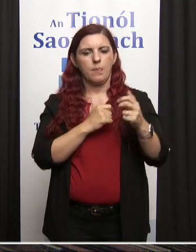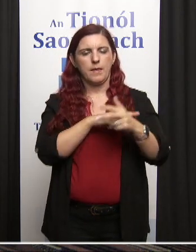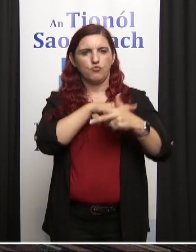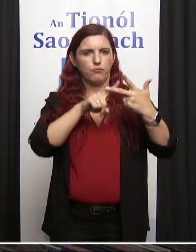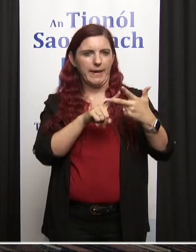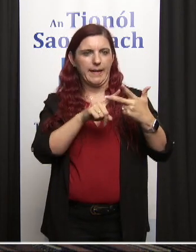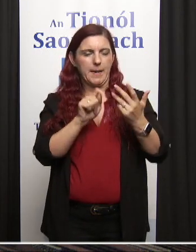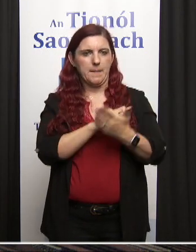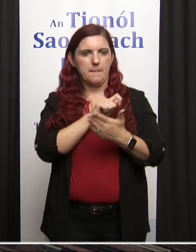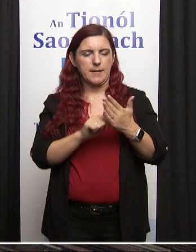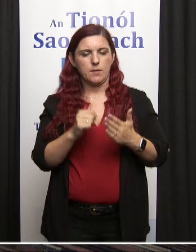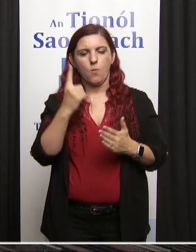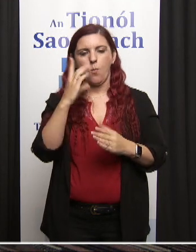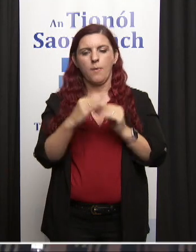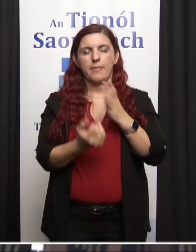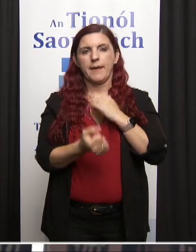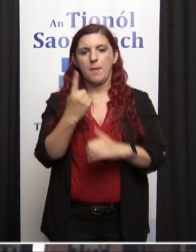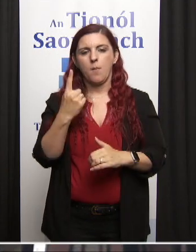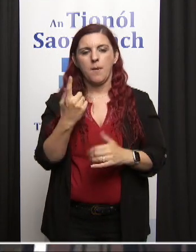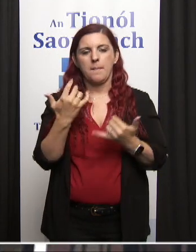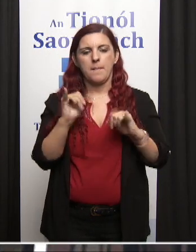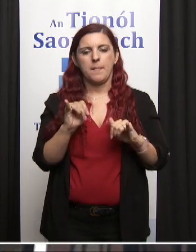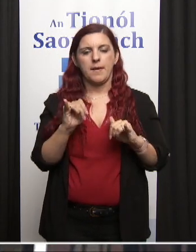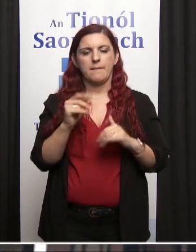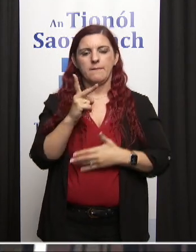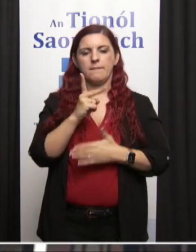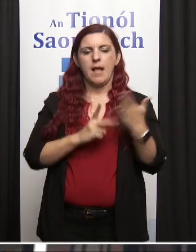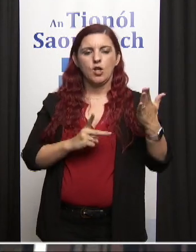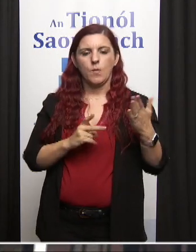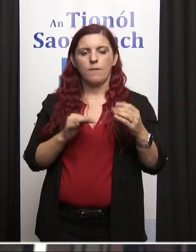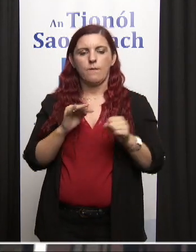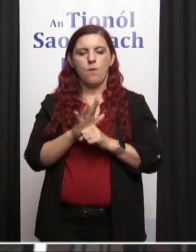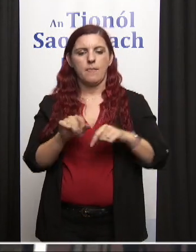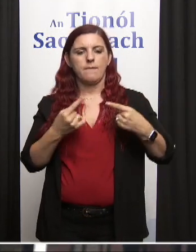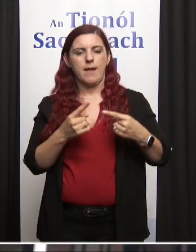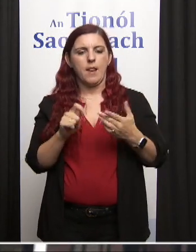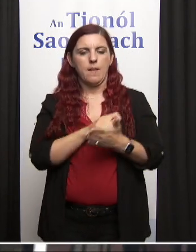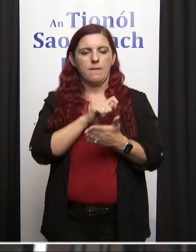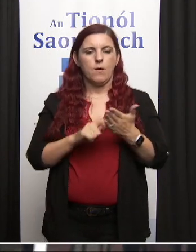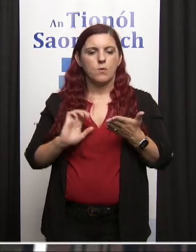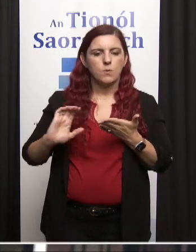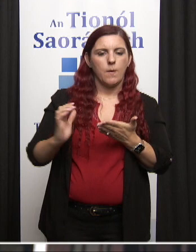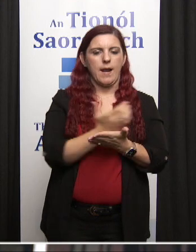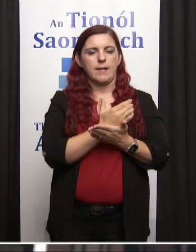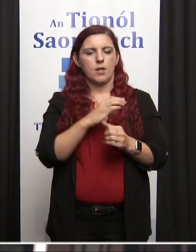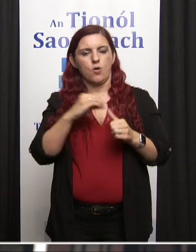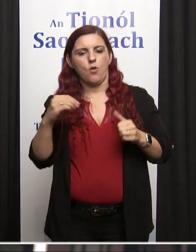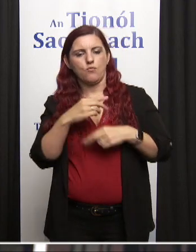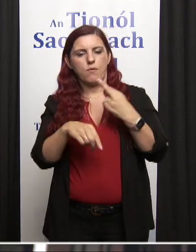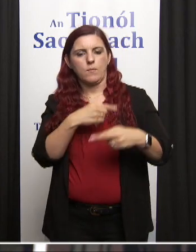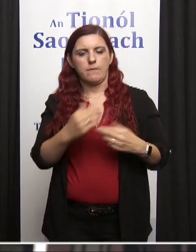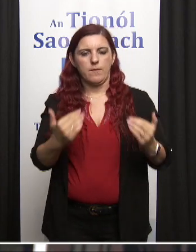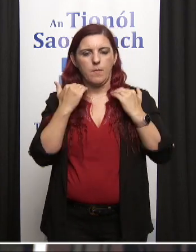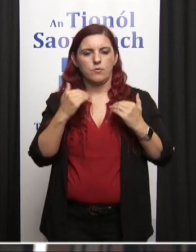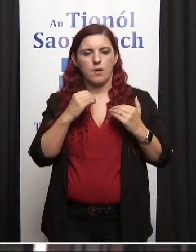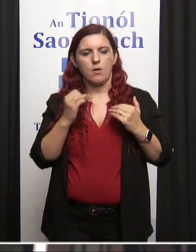that came up as part of the discussion was it might be really valuable for the final vote to collect another round of information on all of the